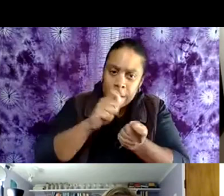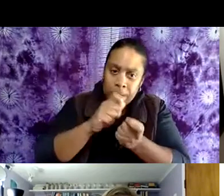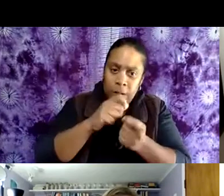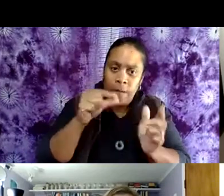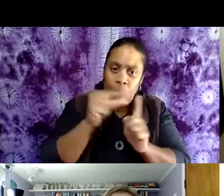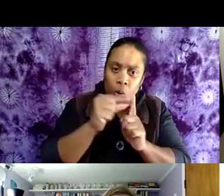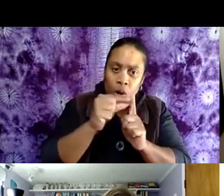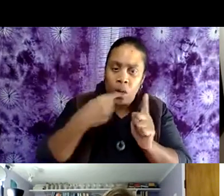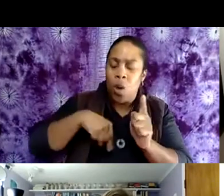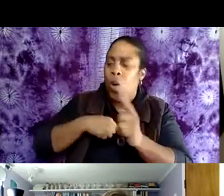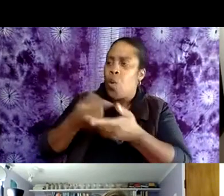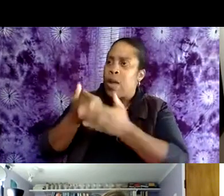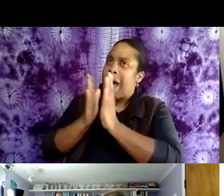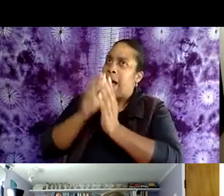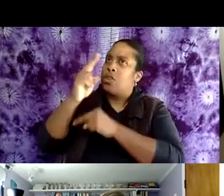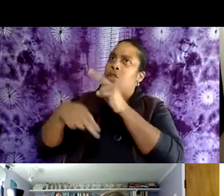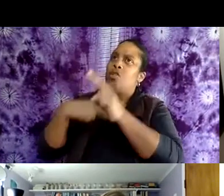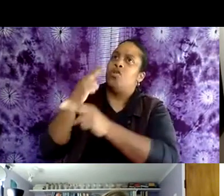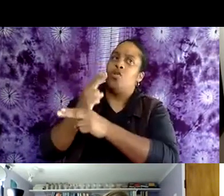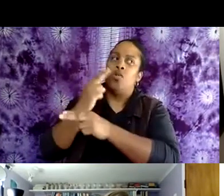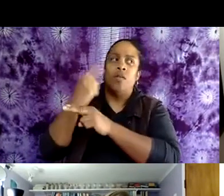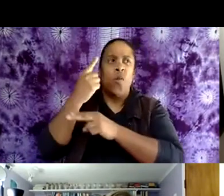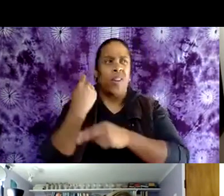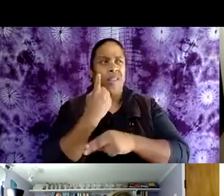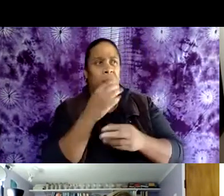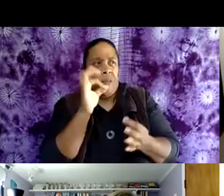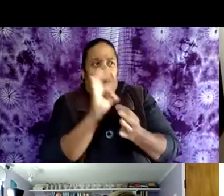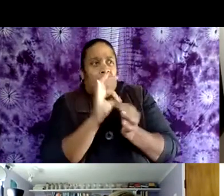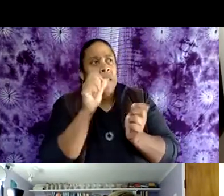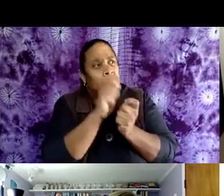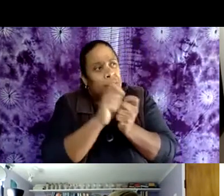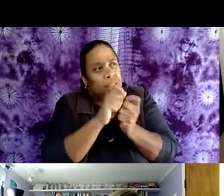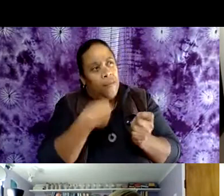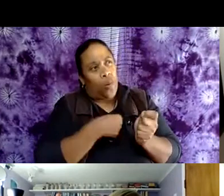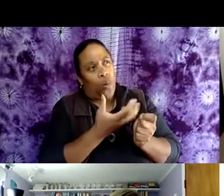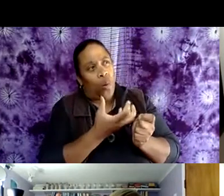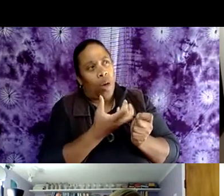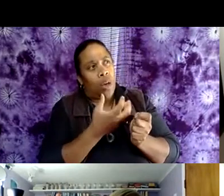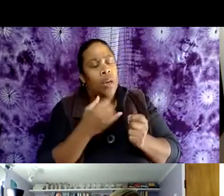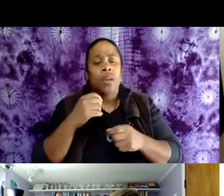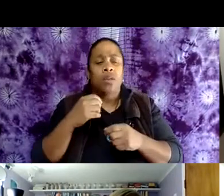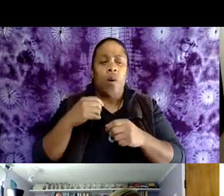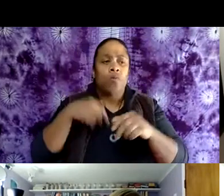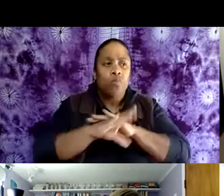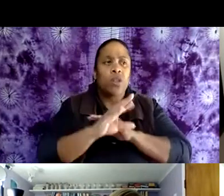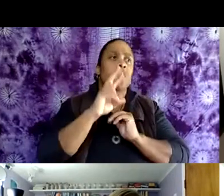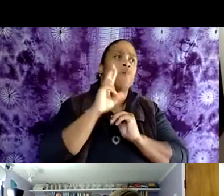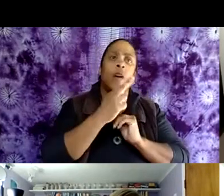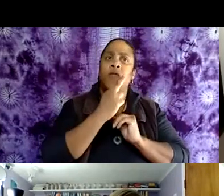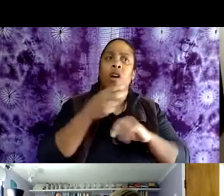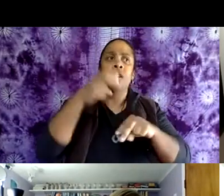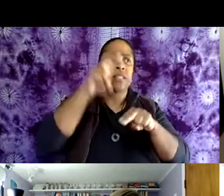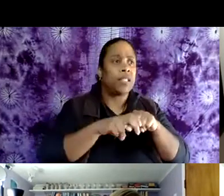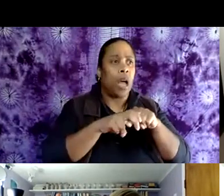for something that we want, it's like going to the restaurant. You know, when you sit down, the waitress come over, you say, I don't know what I